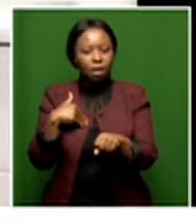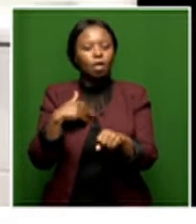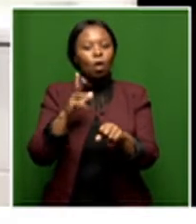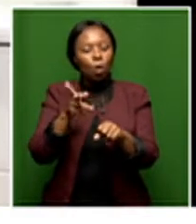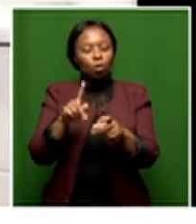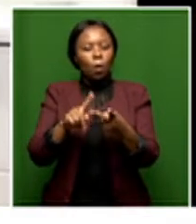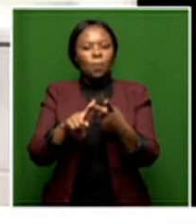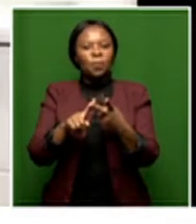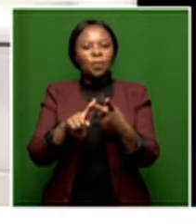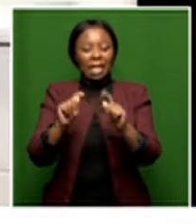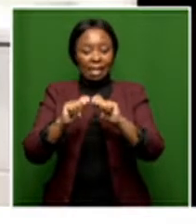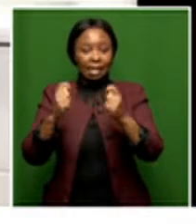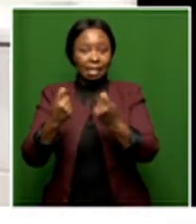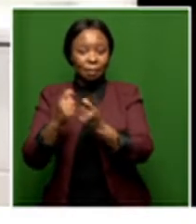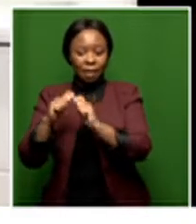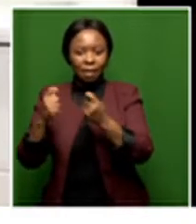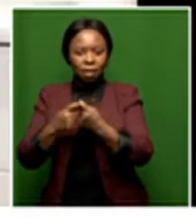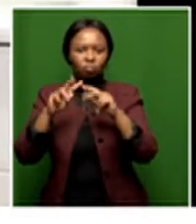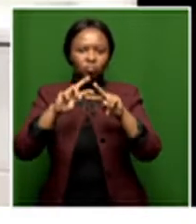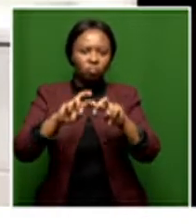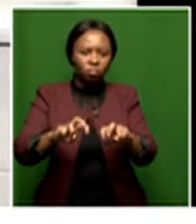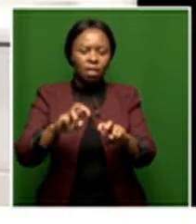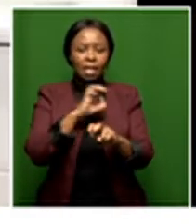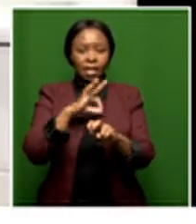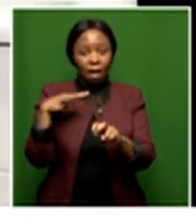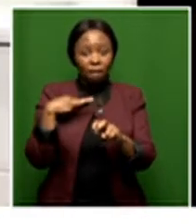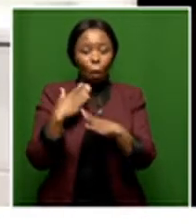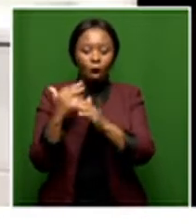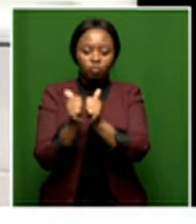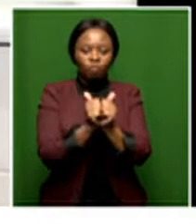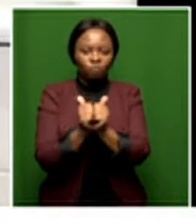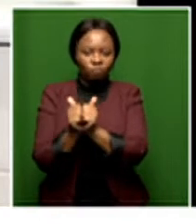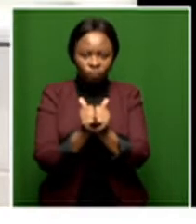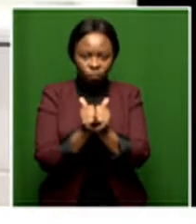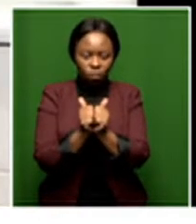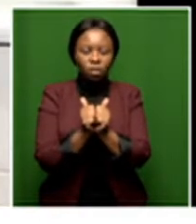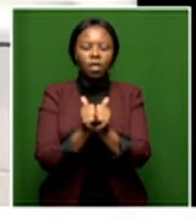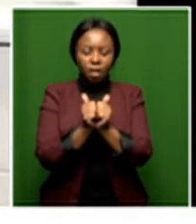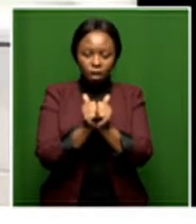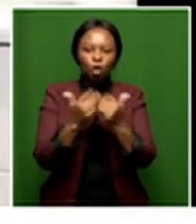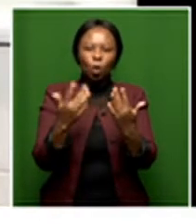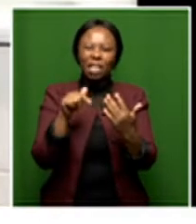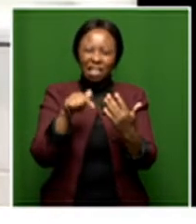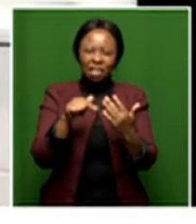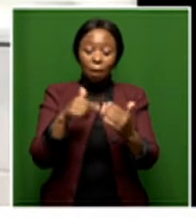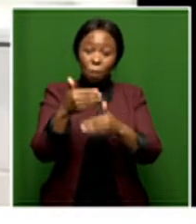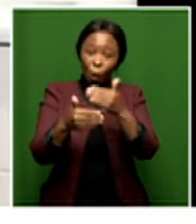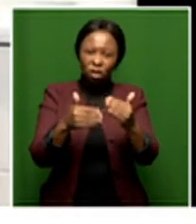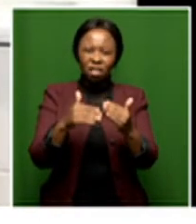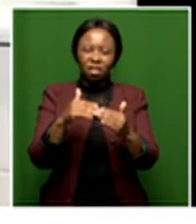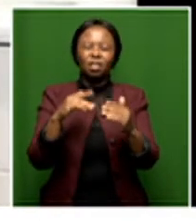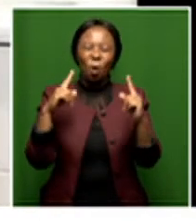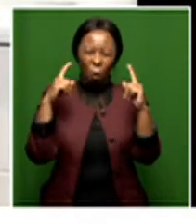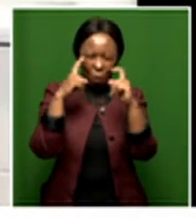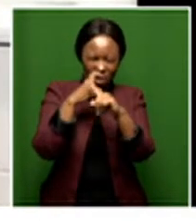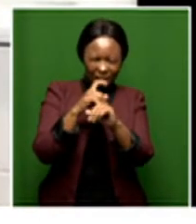where we have research teams as well as Department of Health staff working together. So it's a much more complicated process than